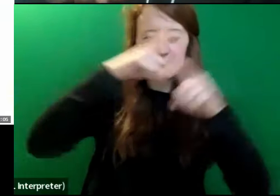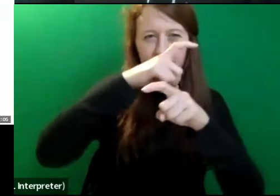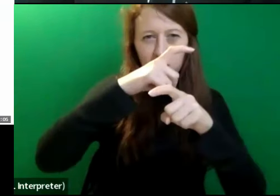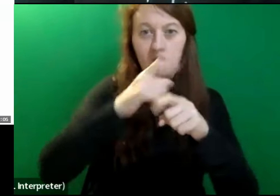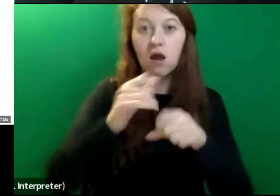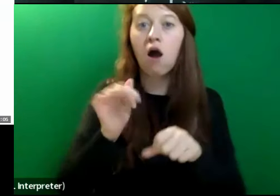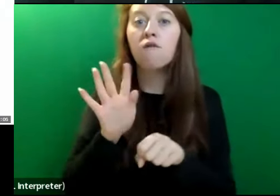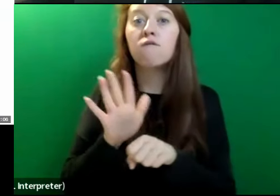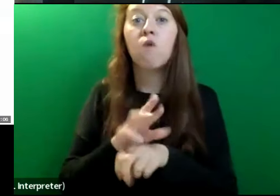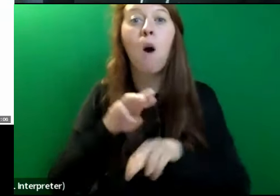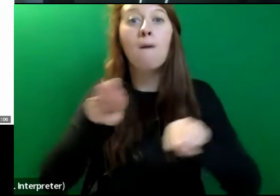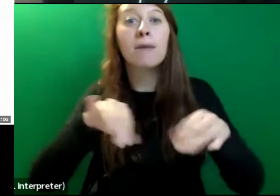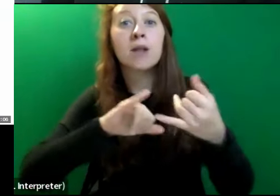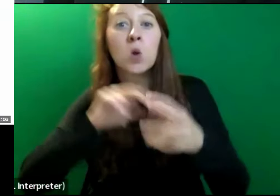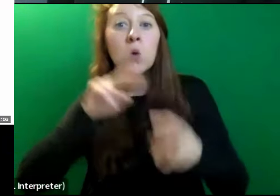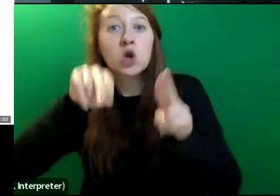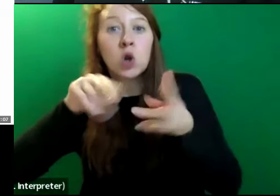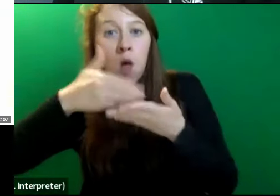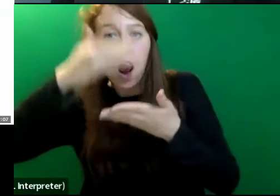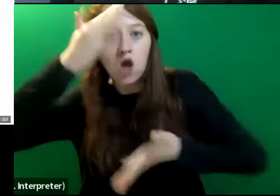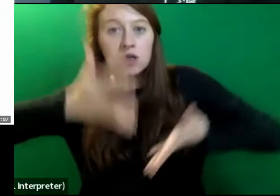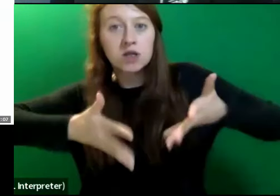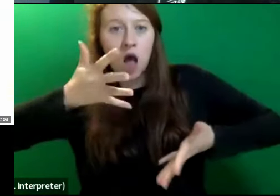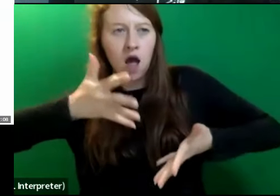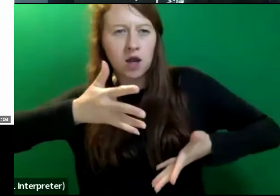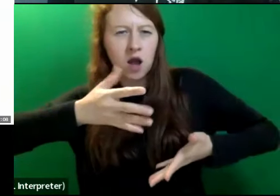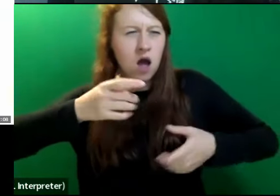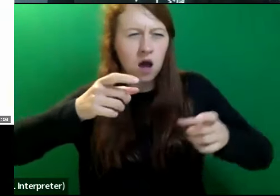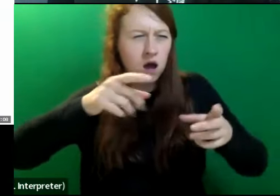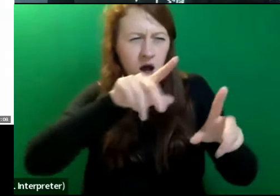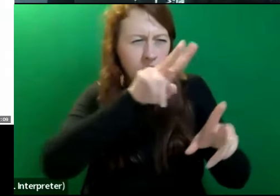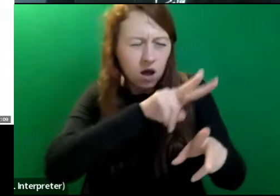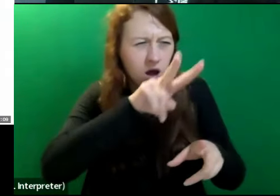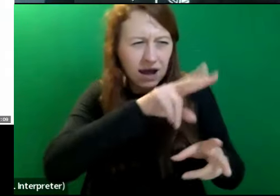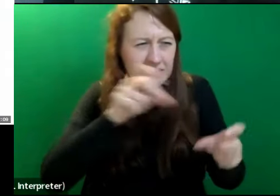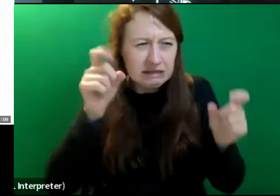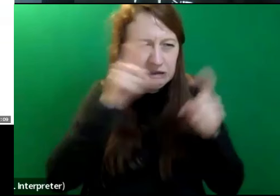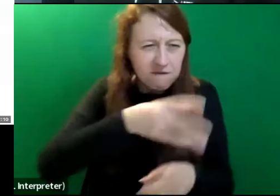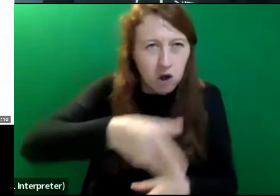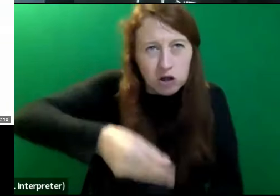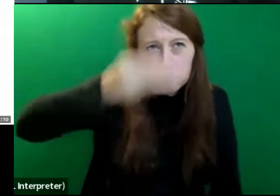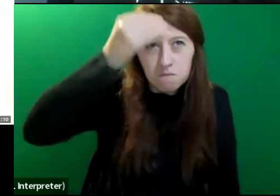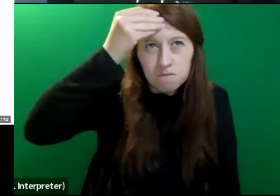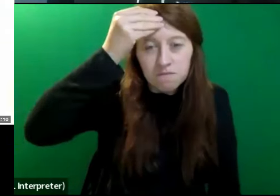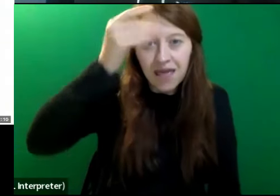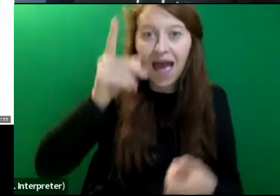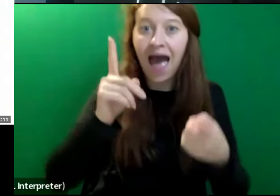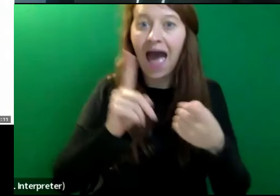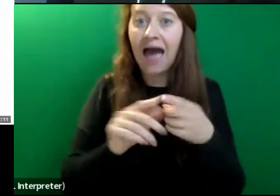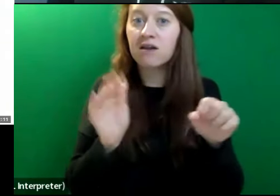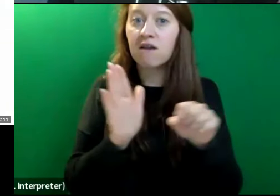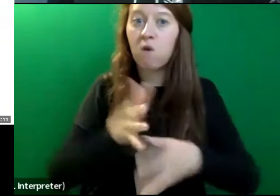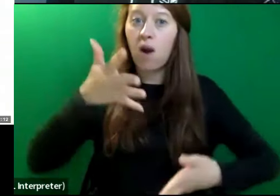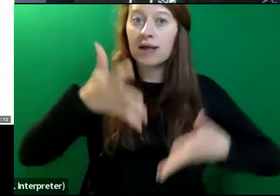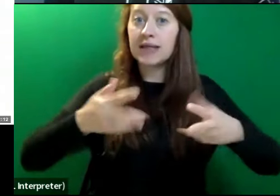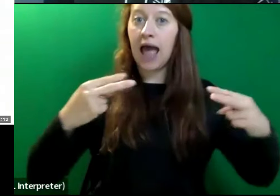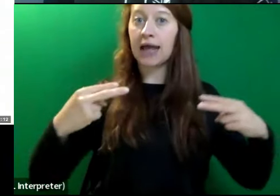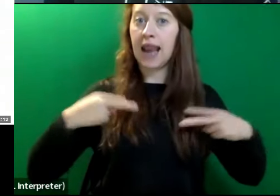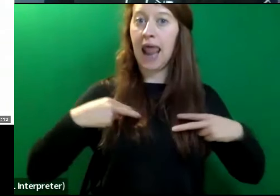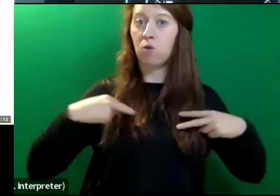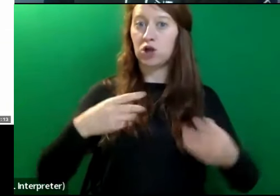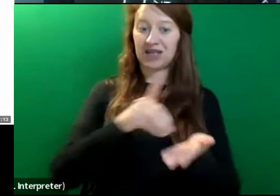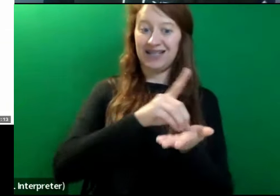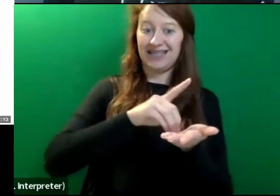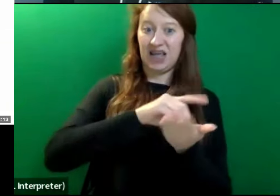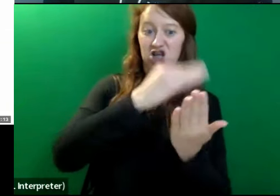time. And therefore, they're difficult to represent in a sign language dictionary. And they're difficult to represent computationally.